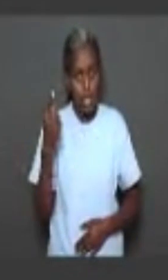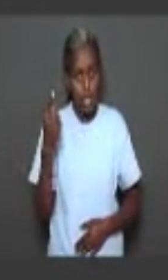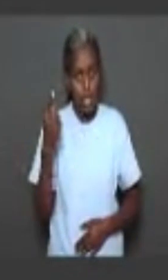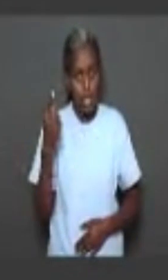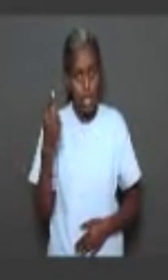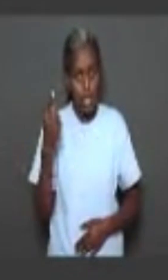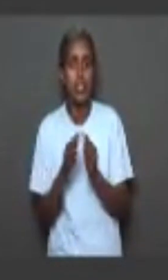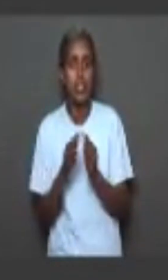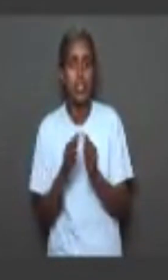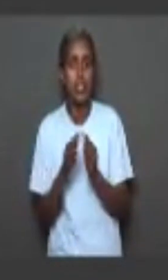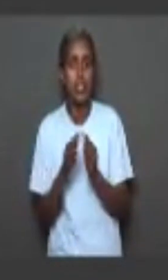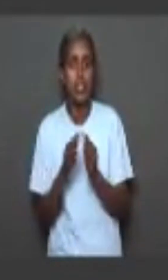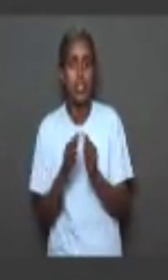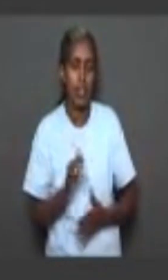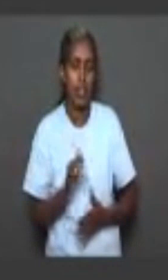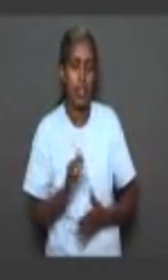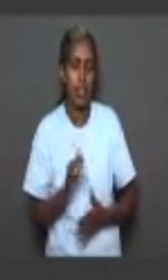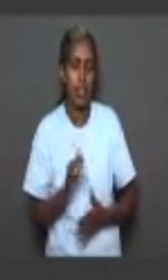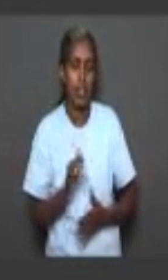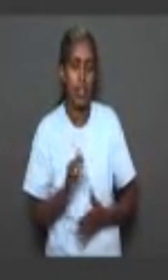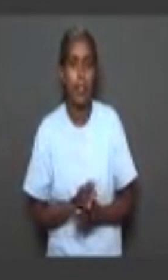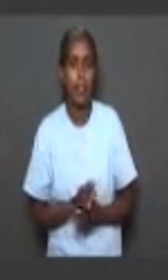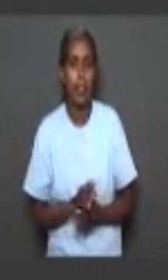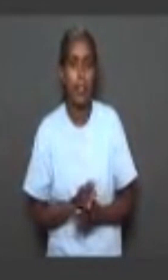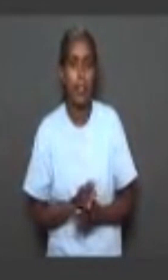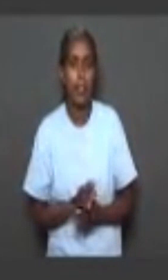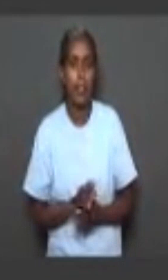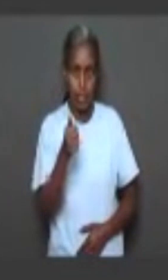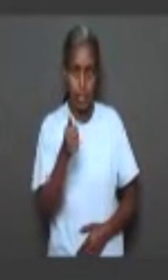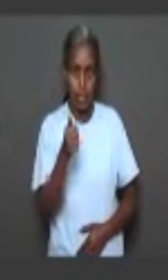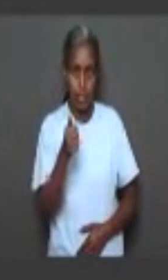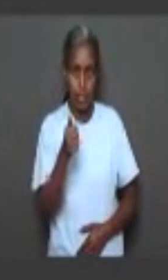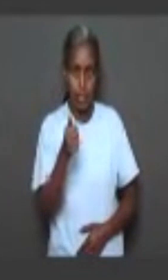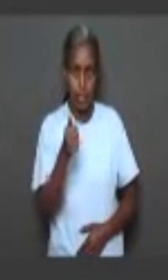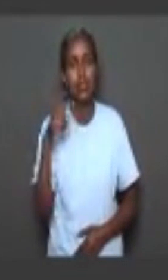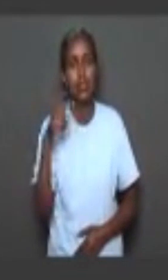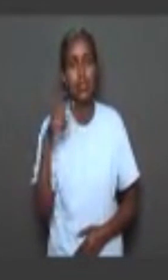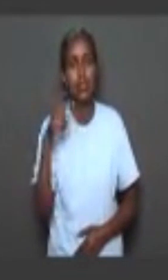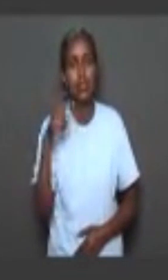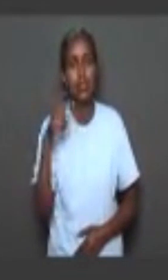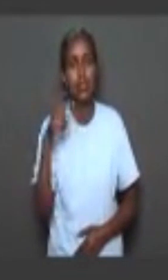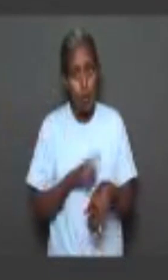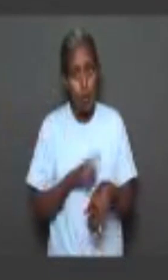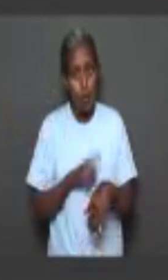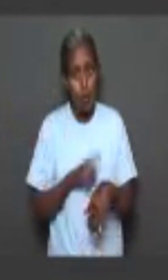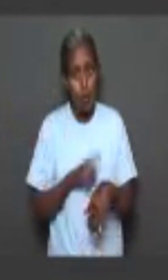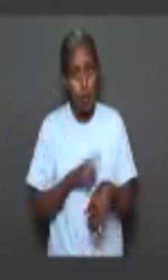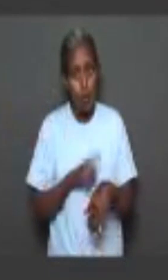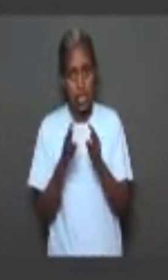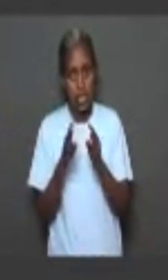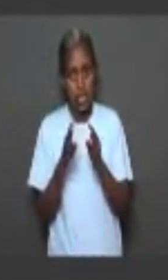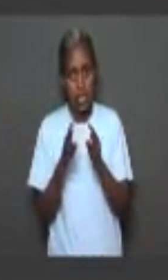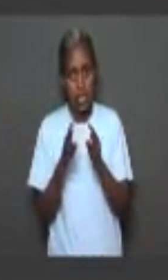A, and A is always a subset of A.